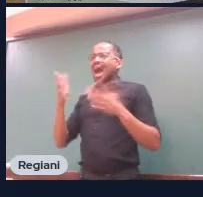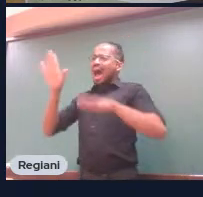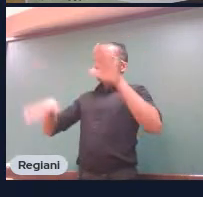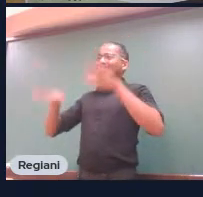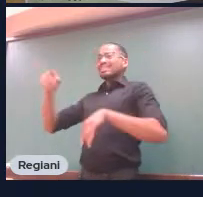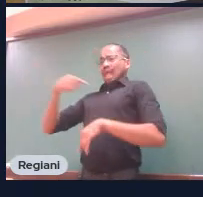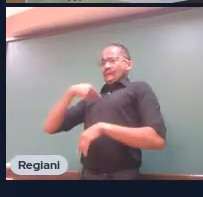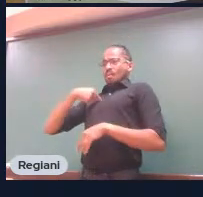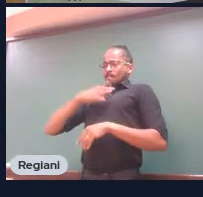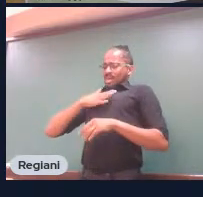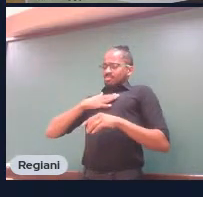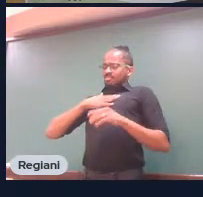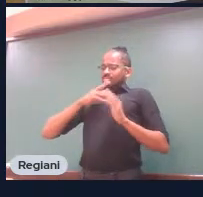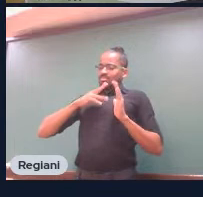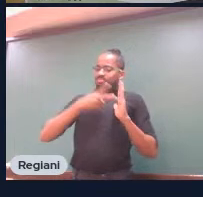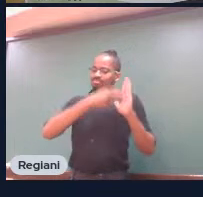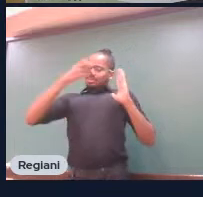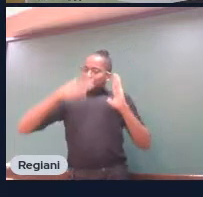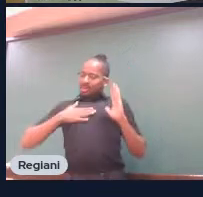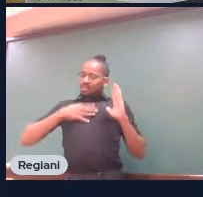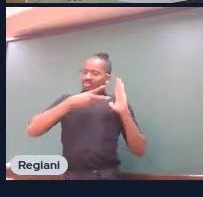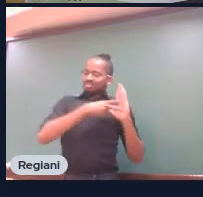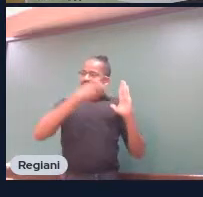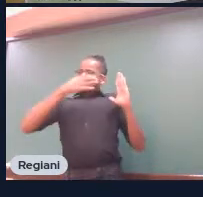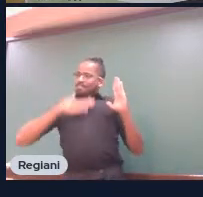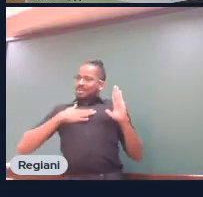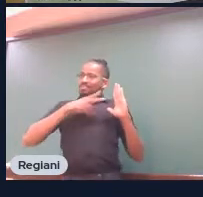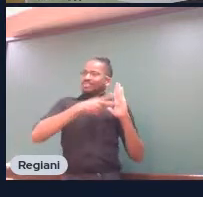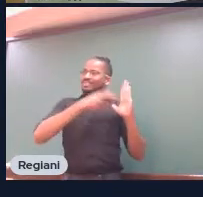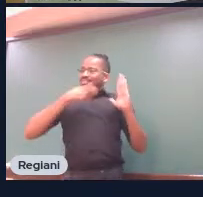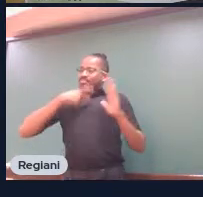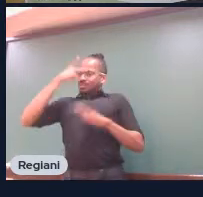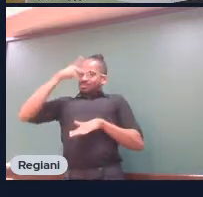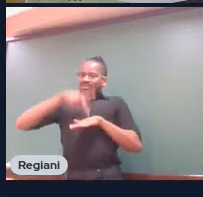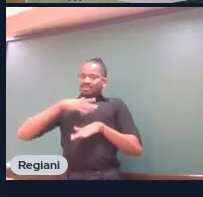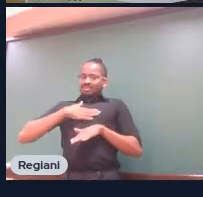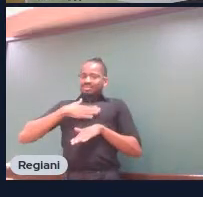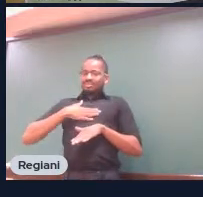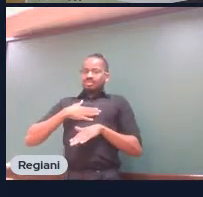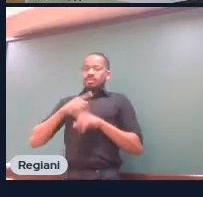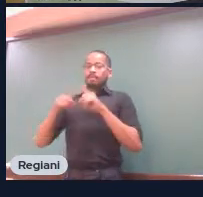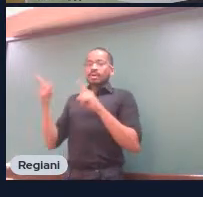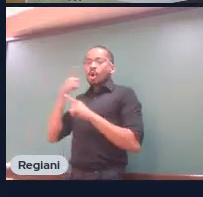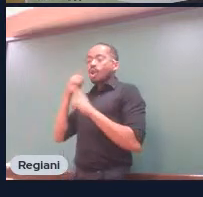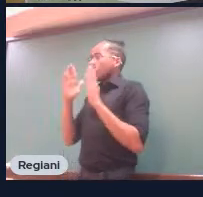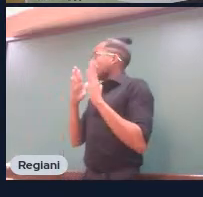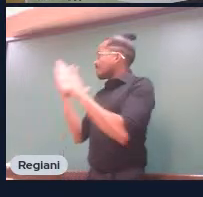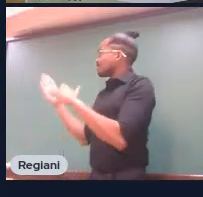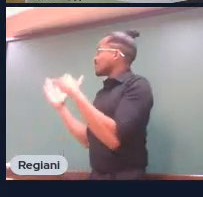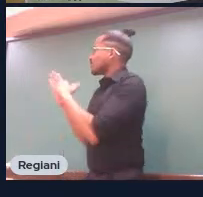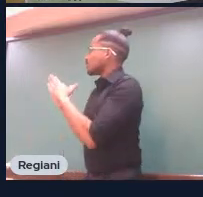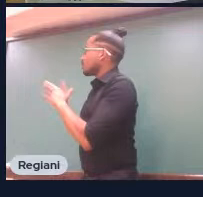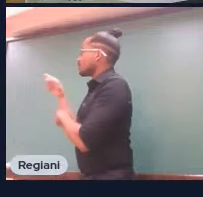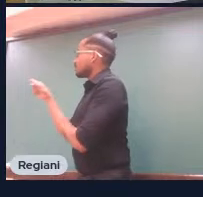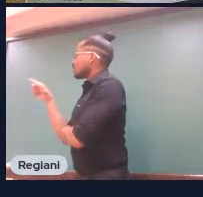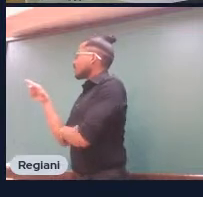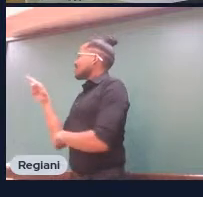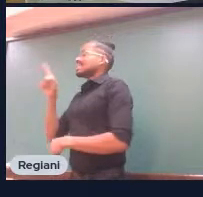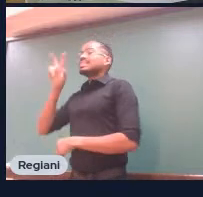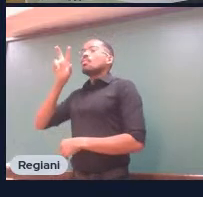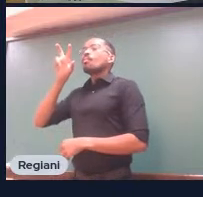own article. So let's take out the ones. Look at the last column. Half of everything we